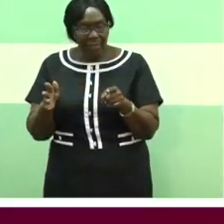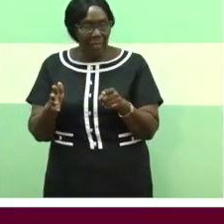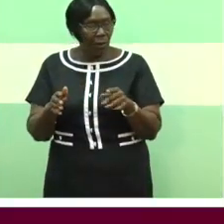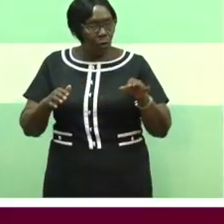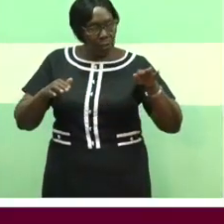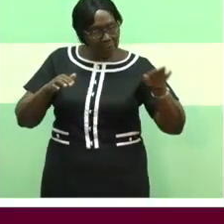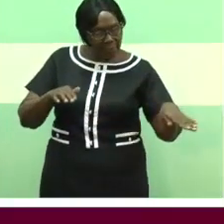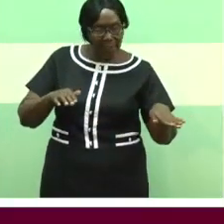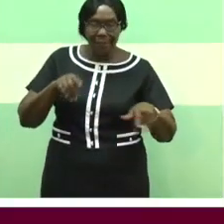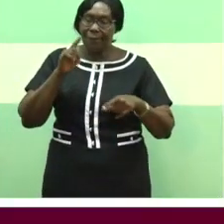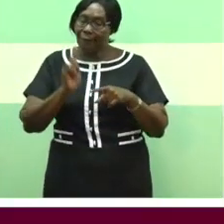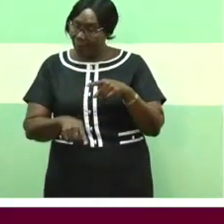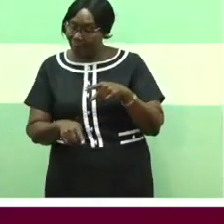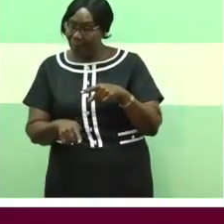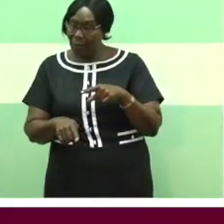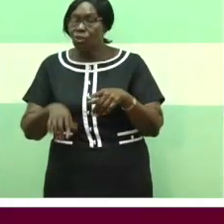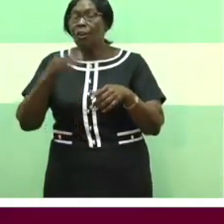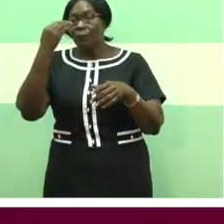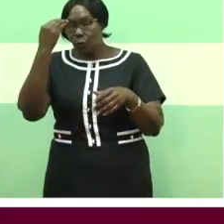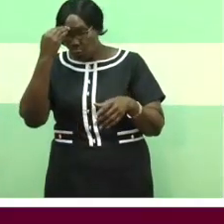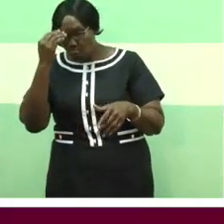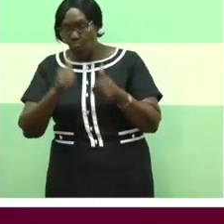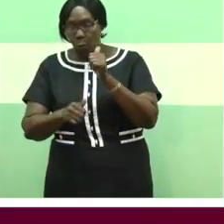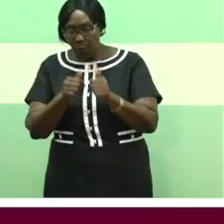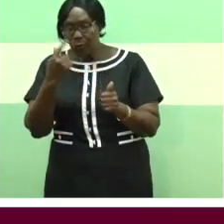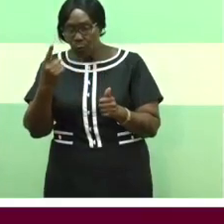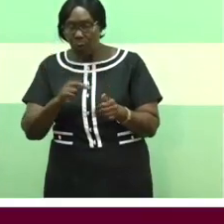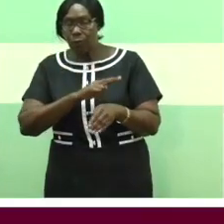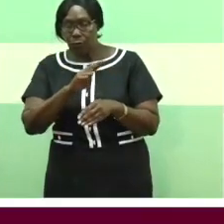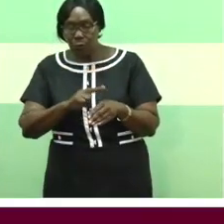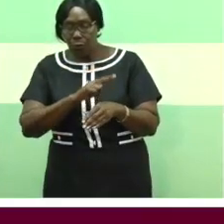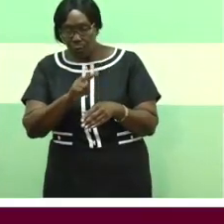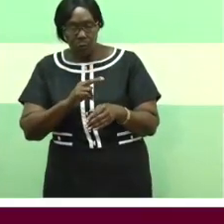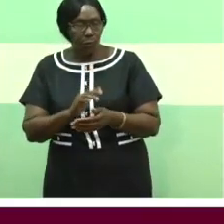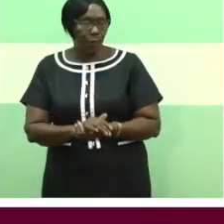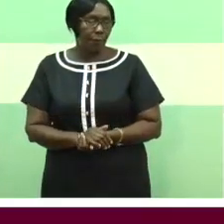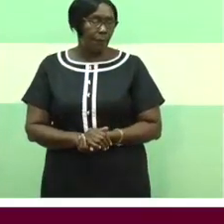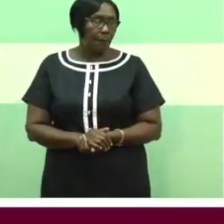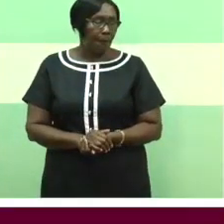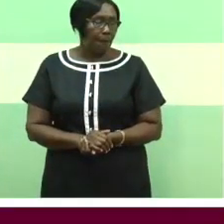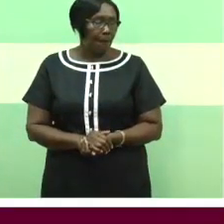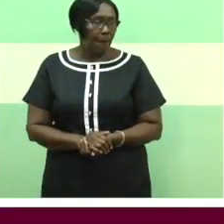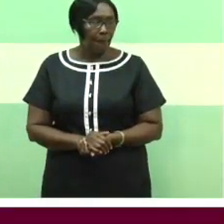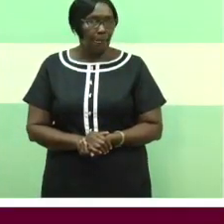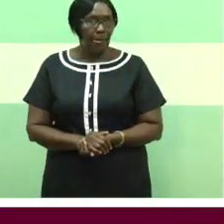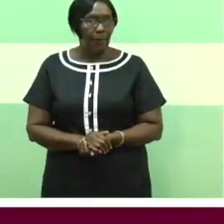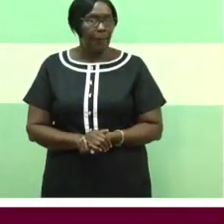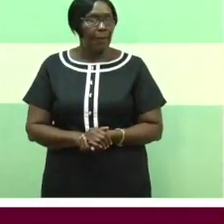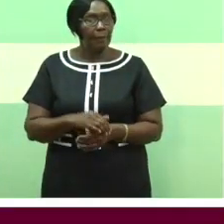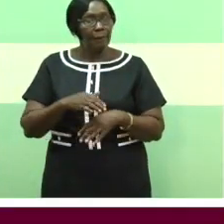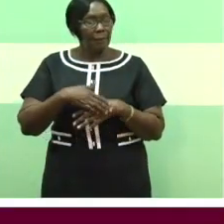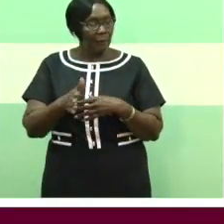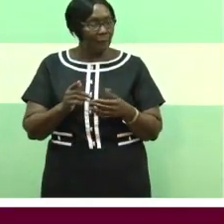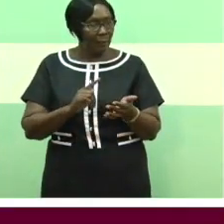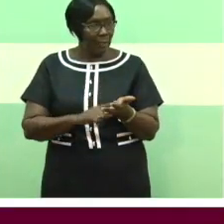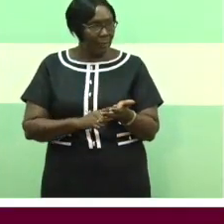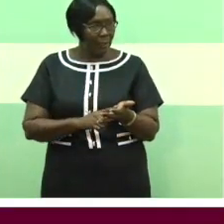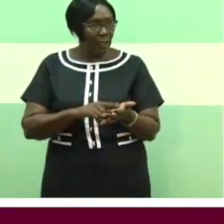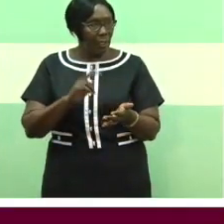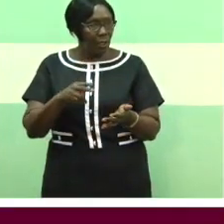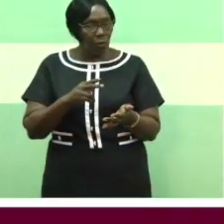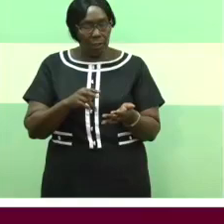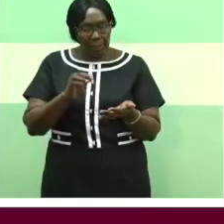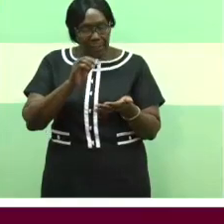when you put it, it doesn't stick. All right, so we need to be careful with that. Apart from that, you can also take